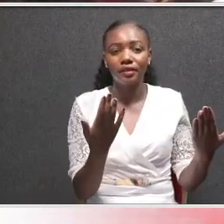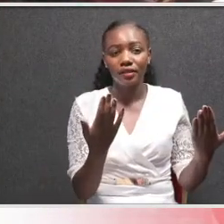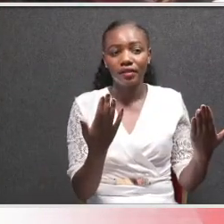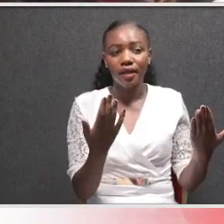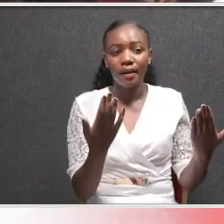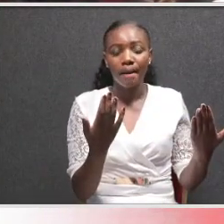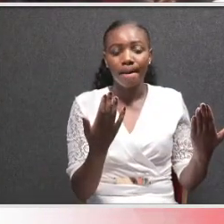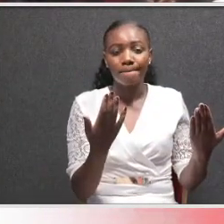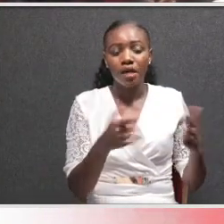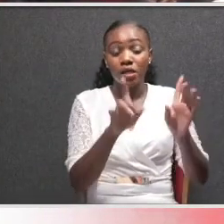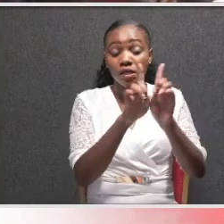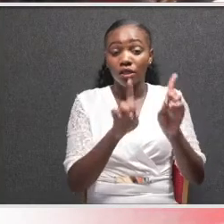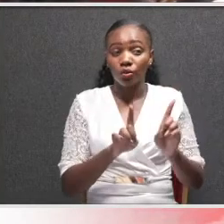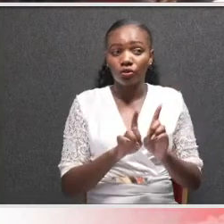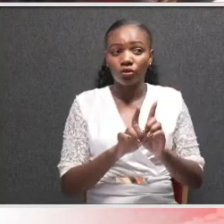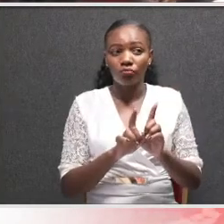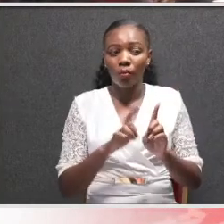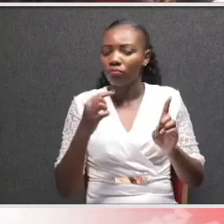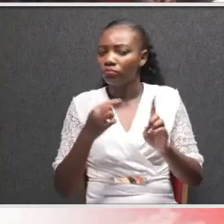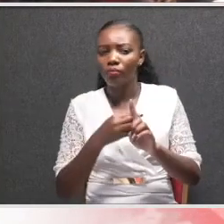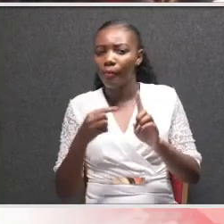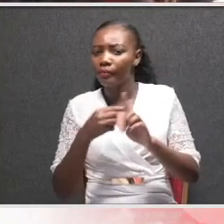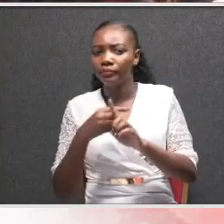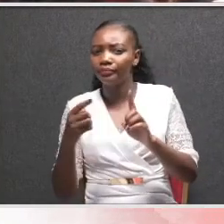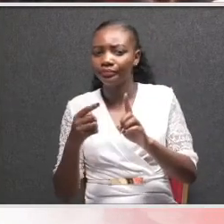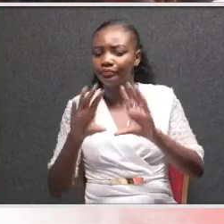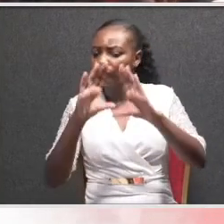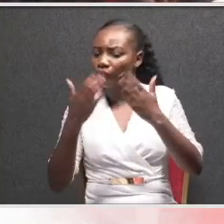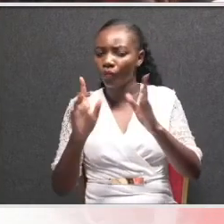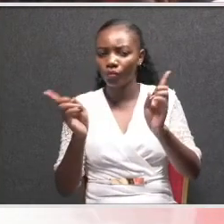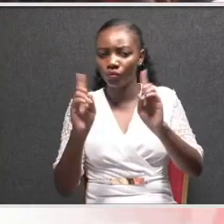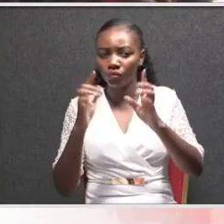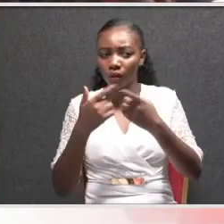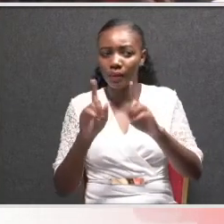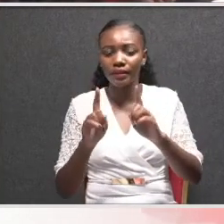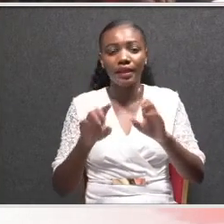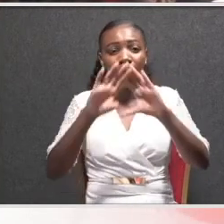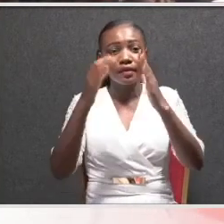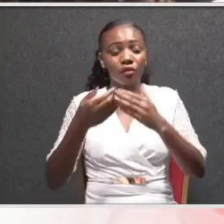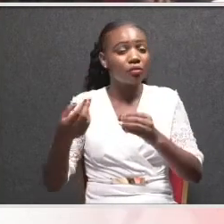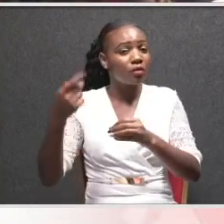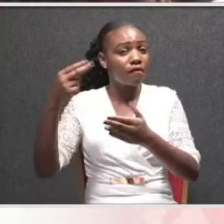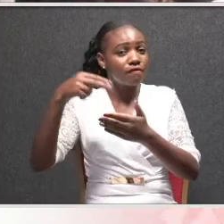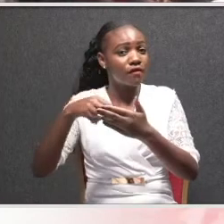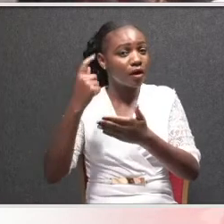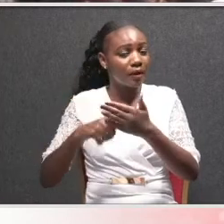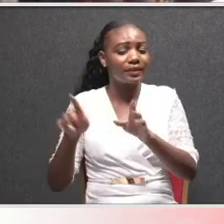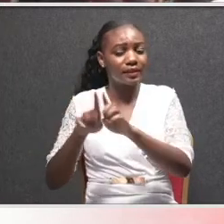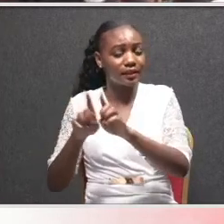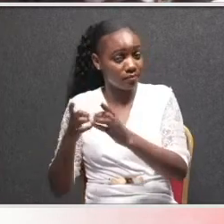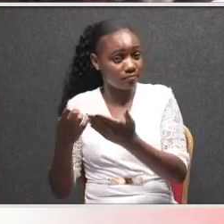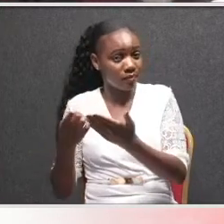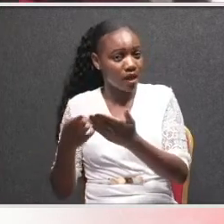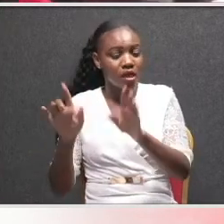imeongezeka. There is no crisis in terms of the global oil prices. The global oil prices are the same as last month. It has